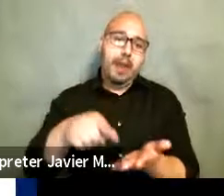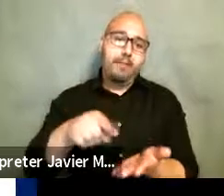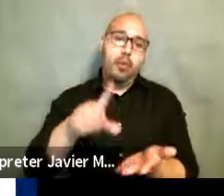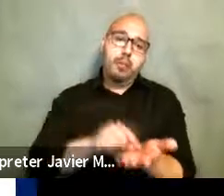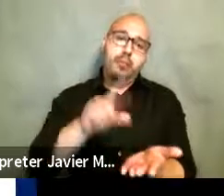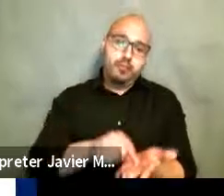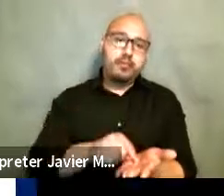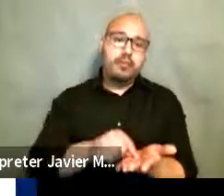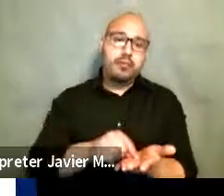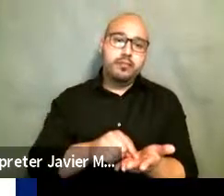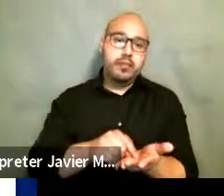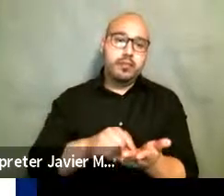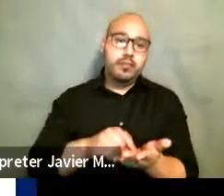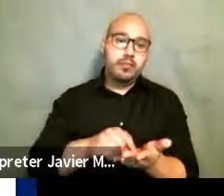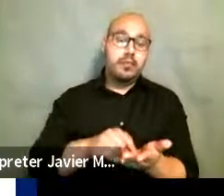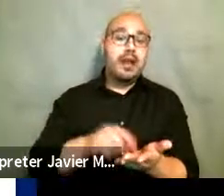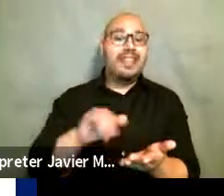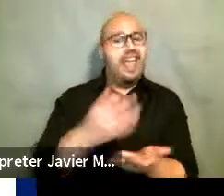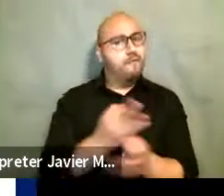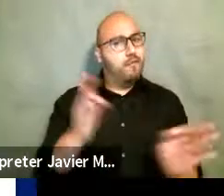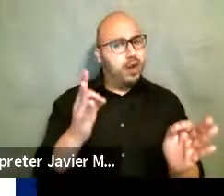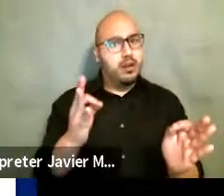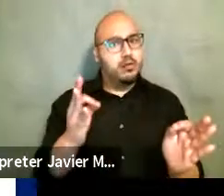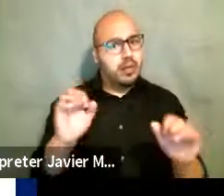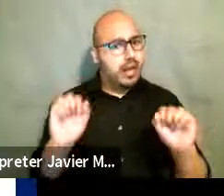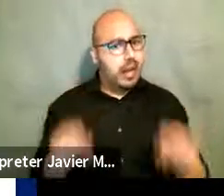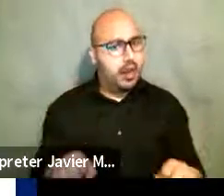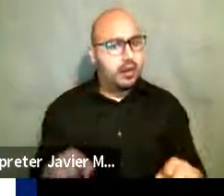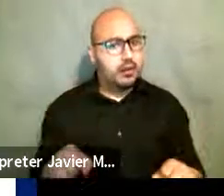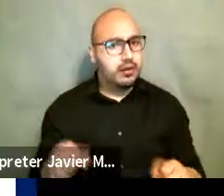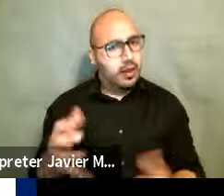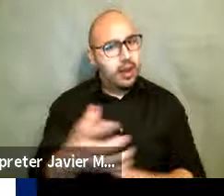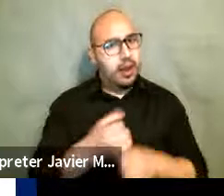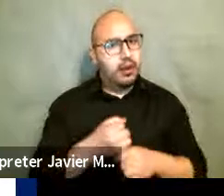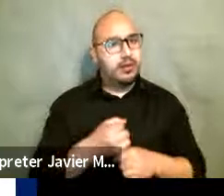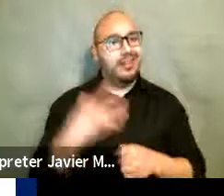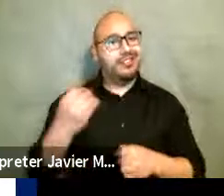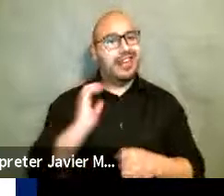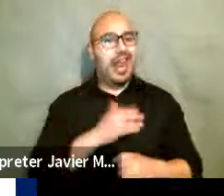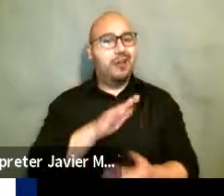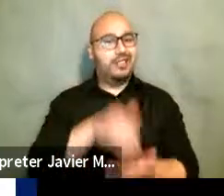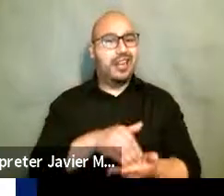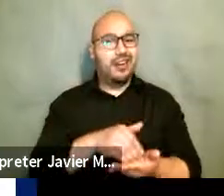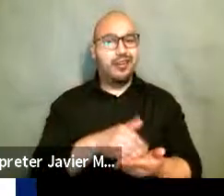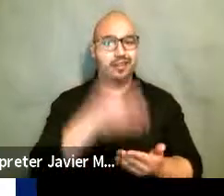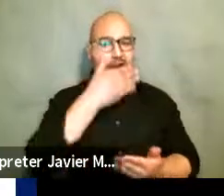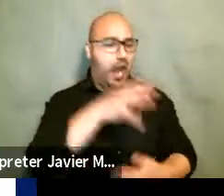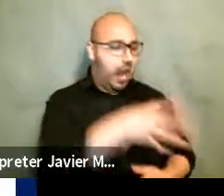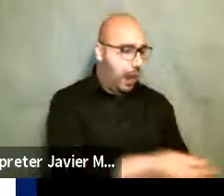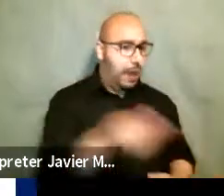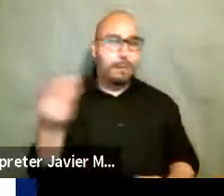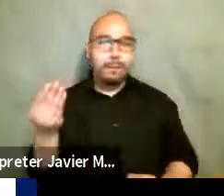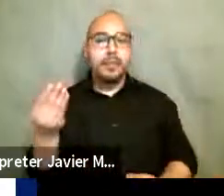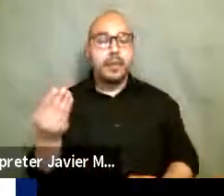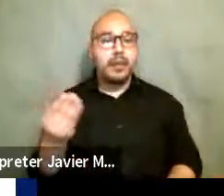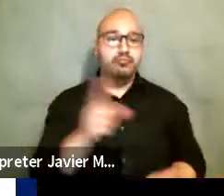Alliance, which you can get free outside our center. And so if you